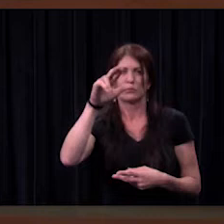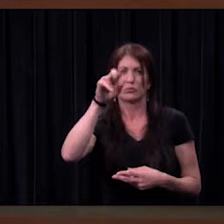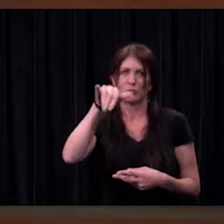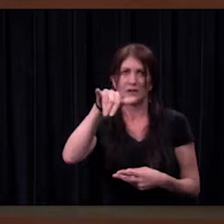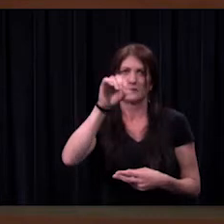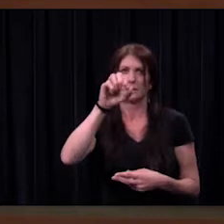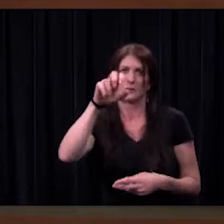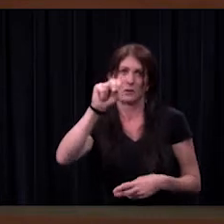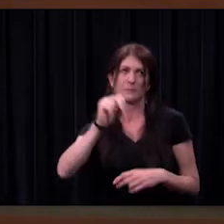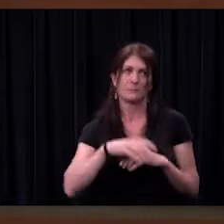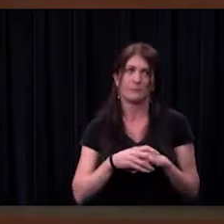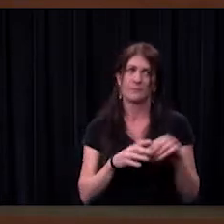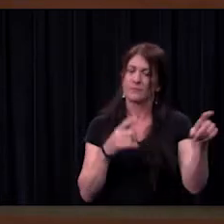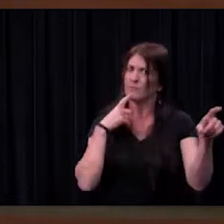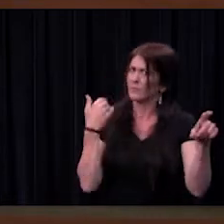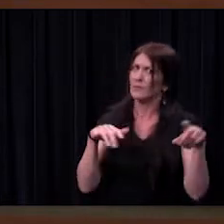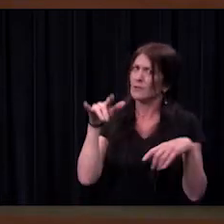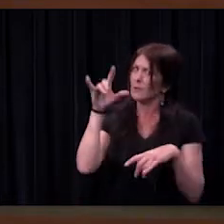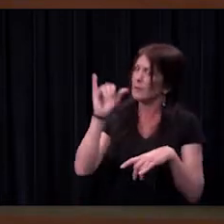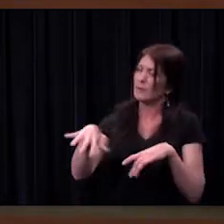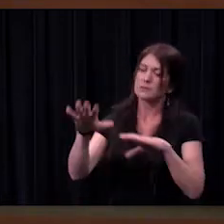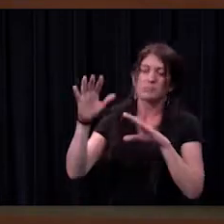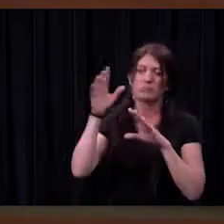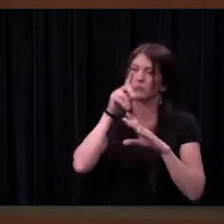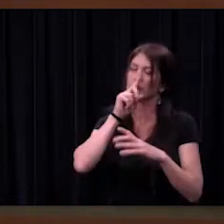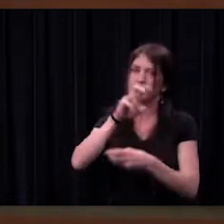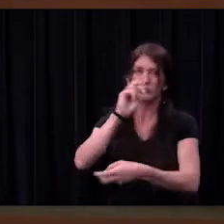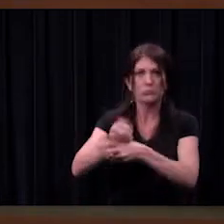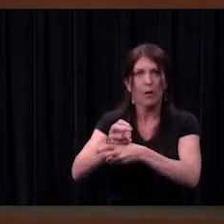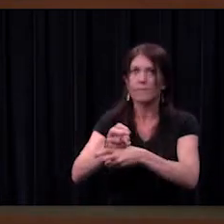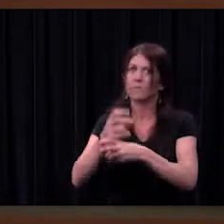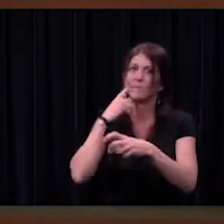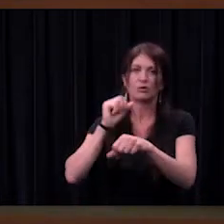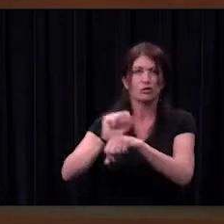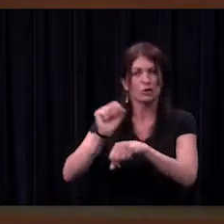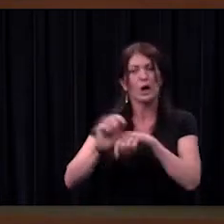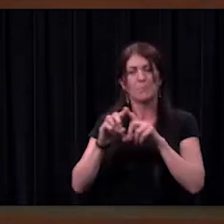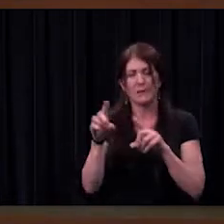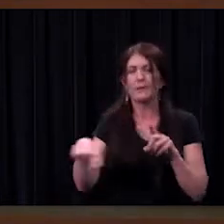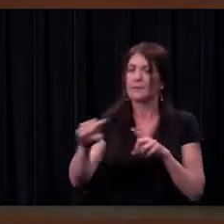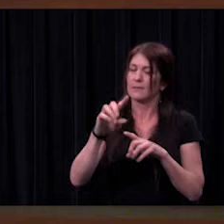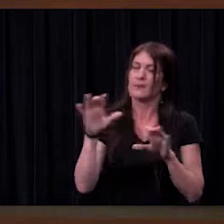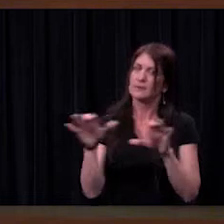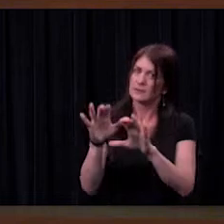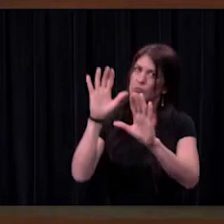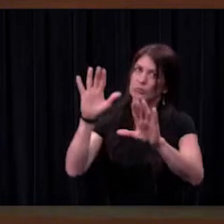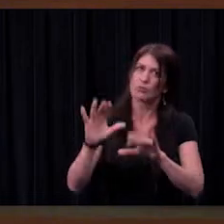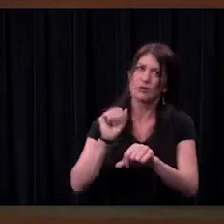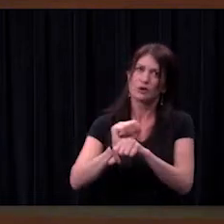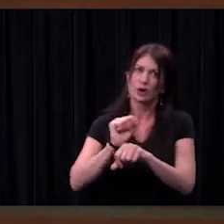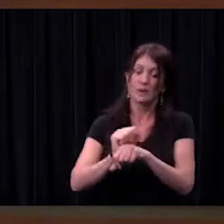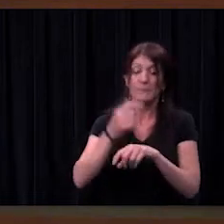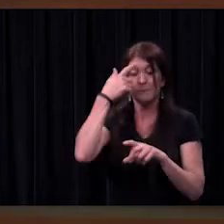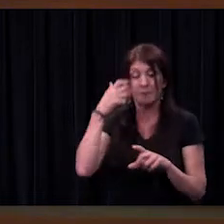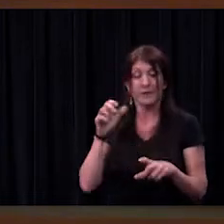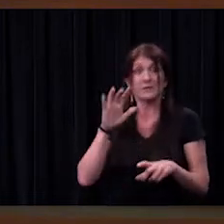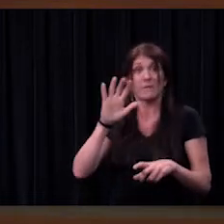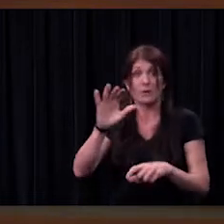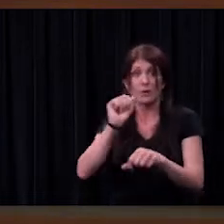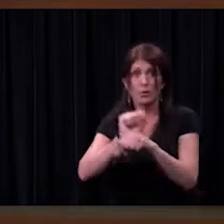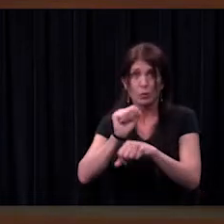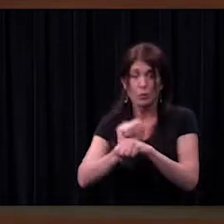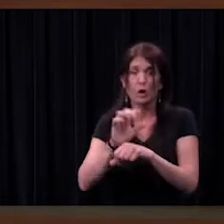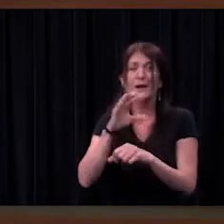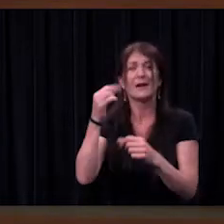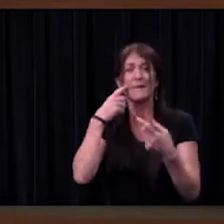and did it exceptionally well. And because of their hard work and efficiency, it gave us a